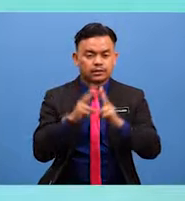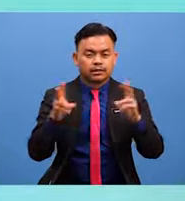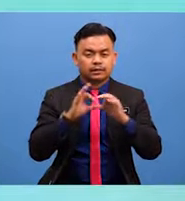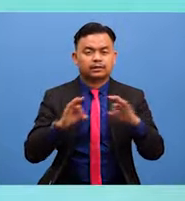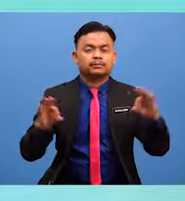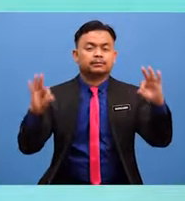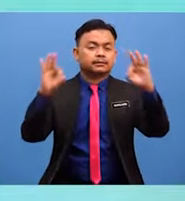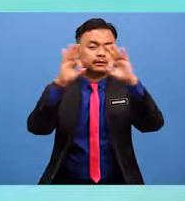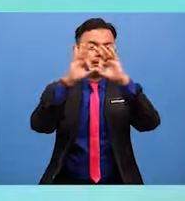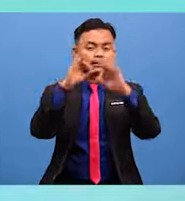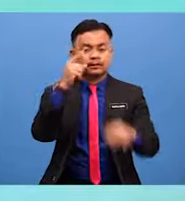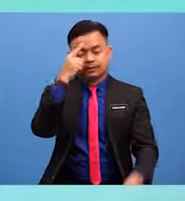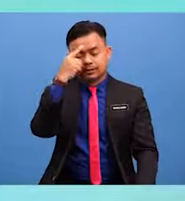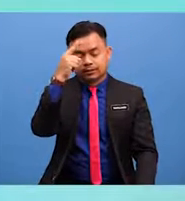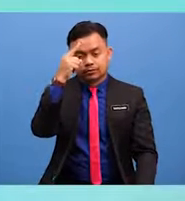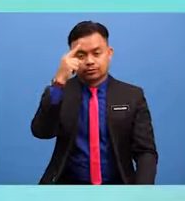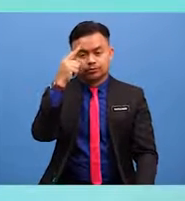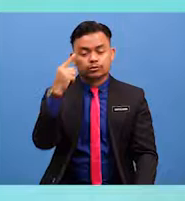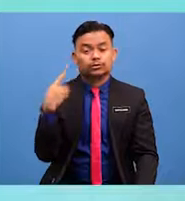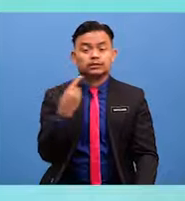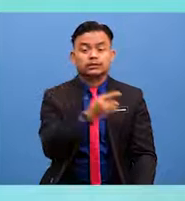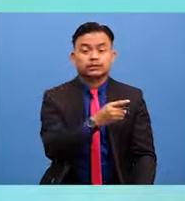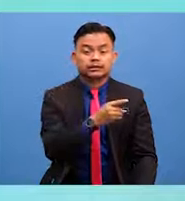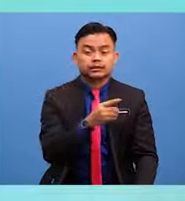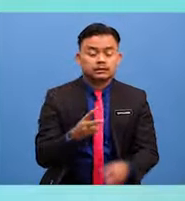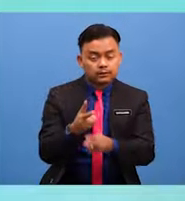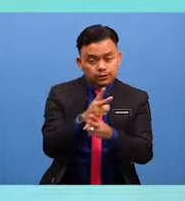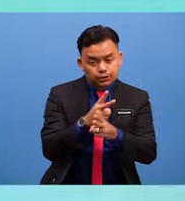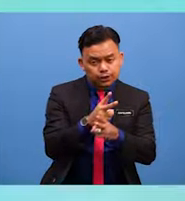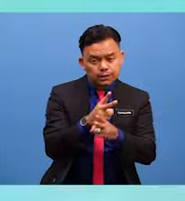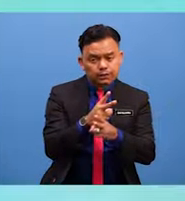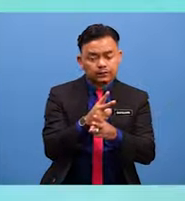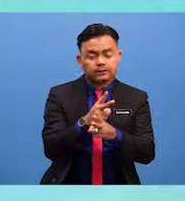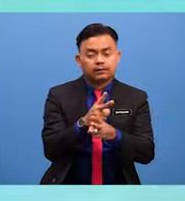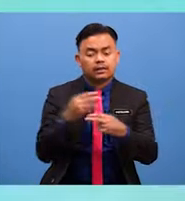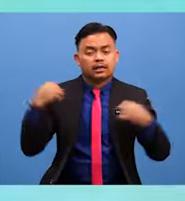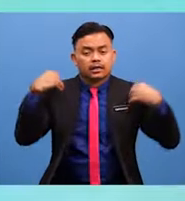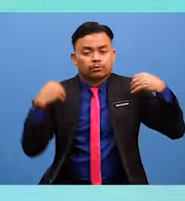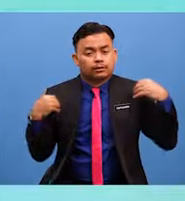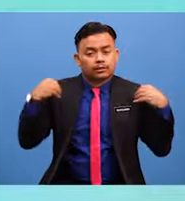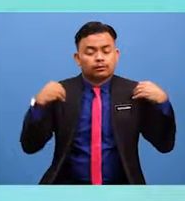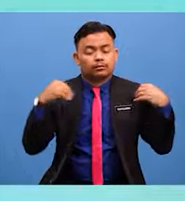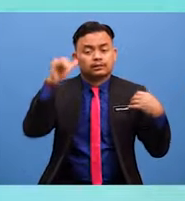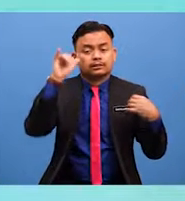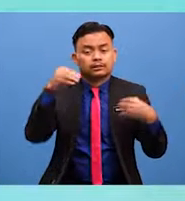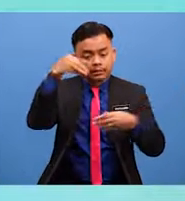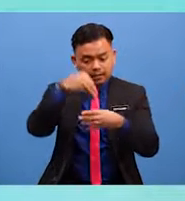to monitor these endangered animals, aren't they? How exciting!